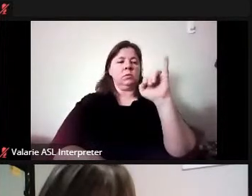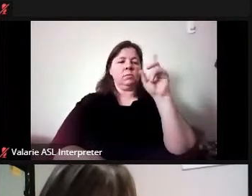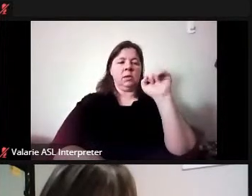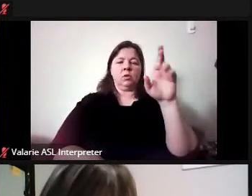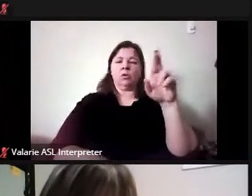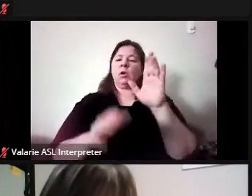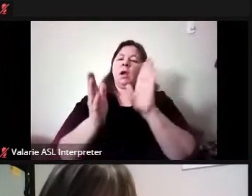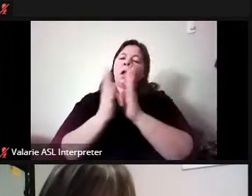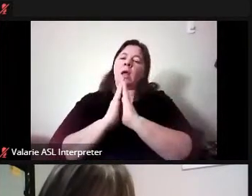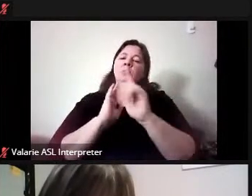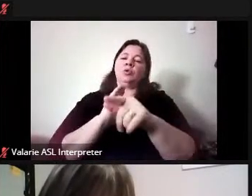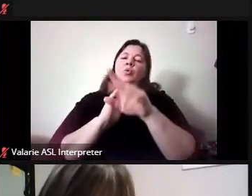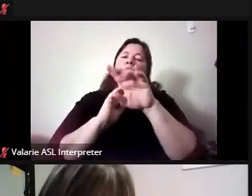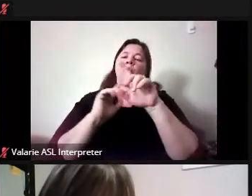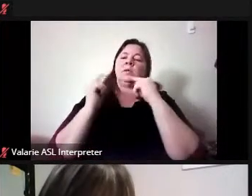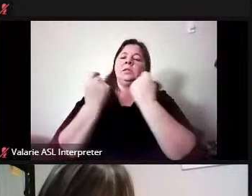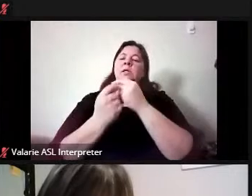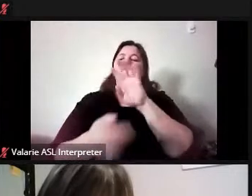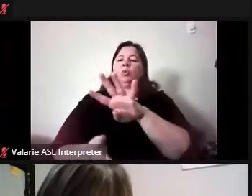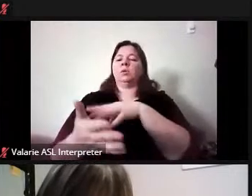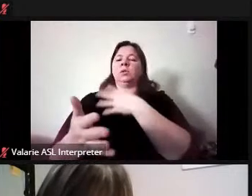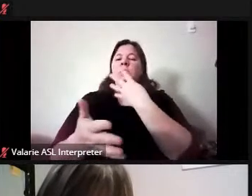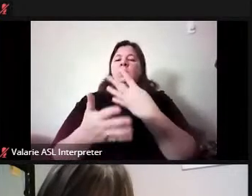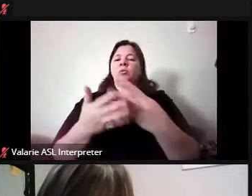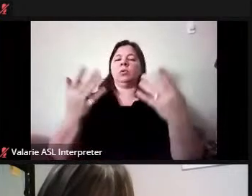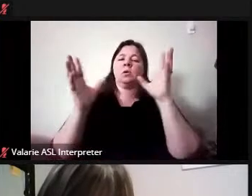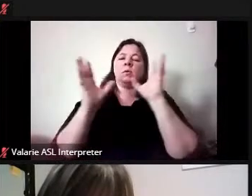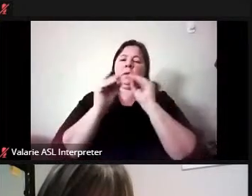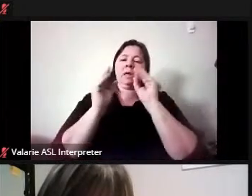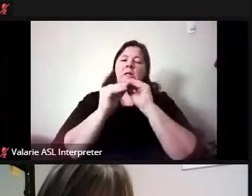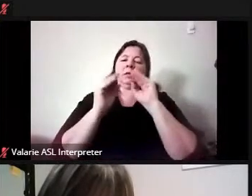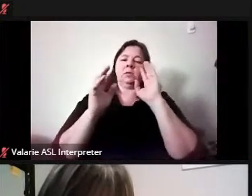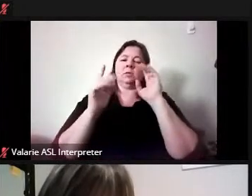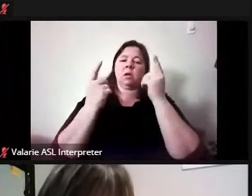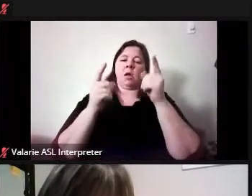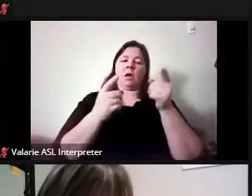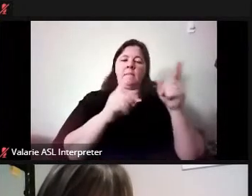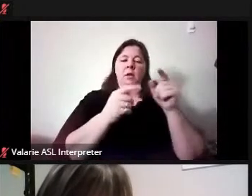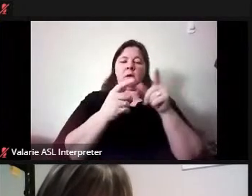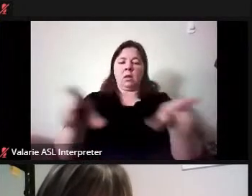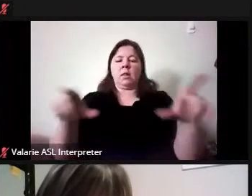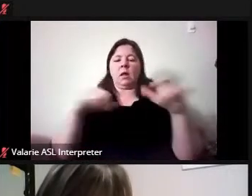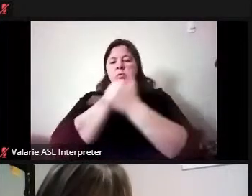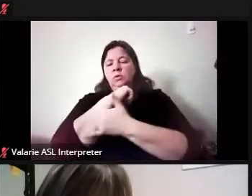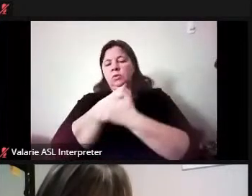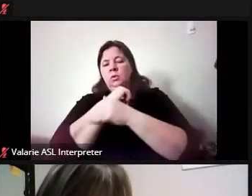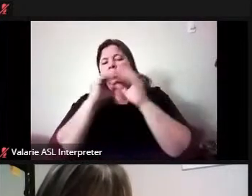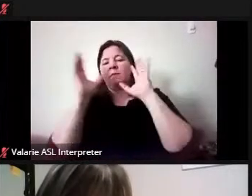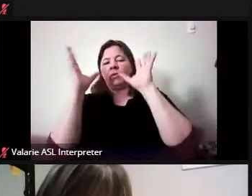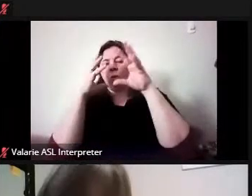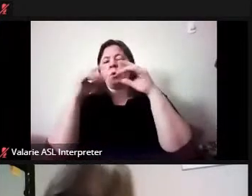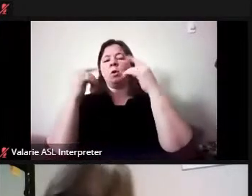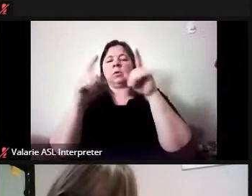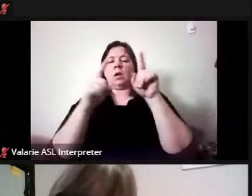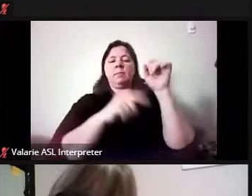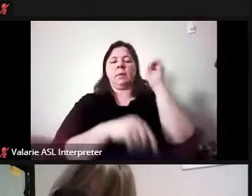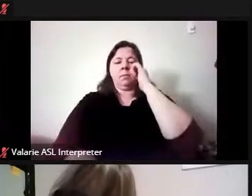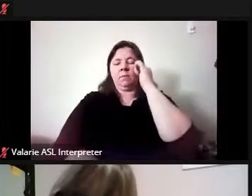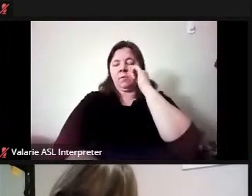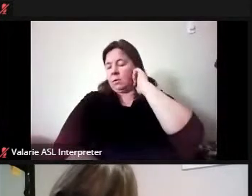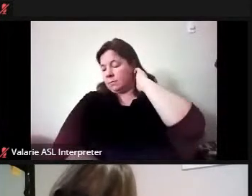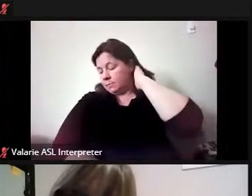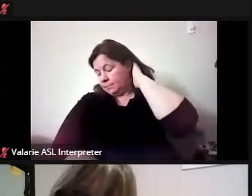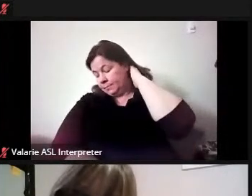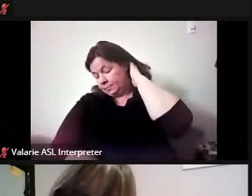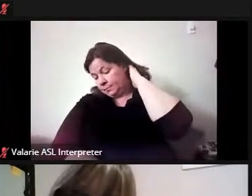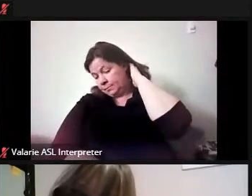me, your schedule of the meetings happening, so that we can have all the different languages and countries of the webinars happening on a daily basis. As